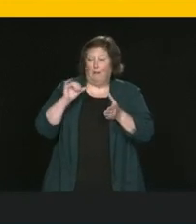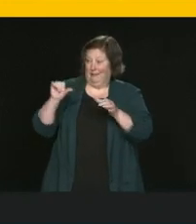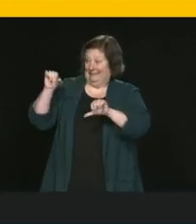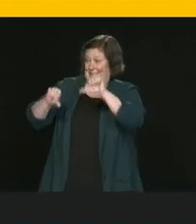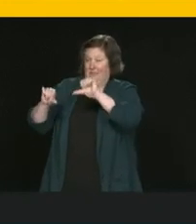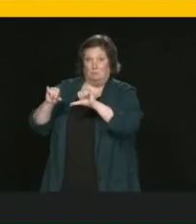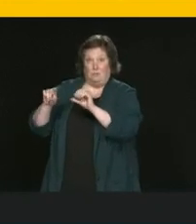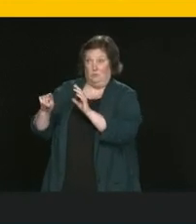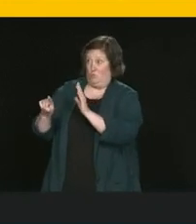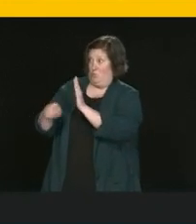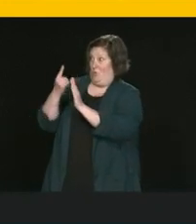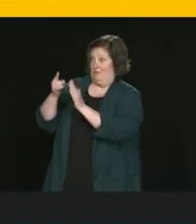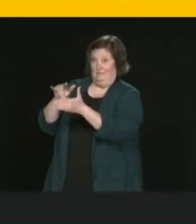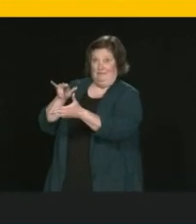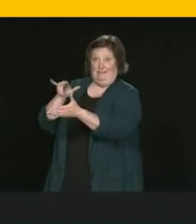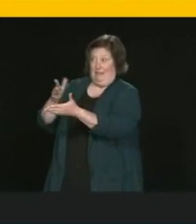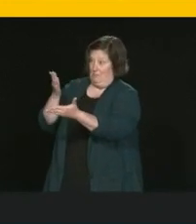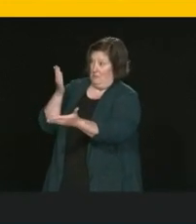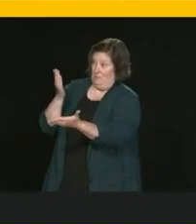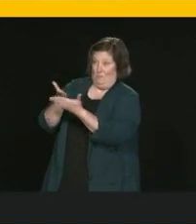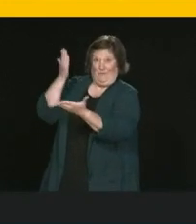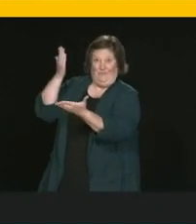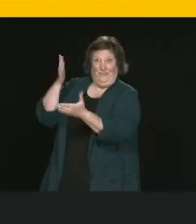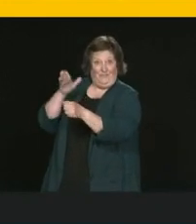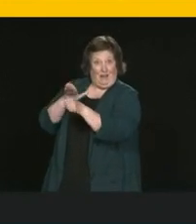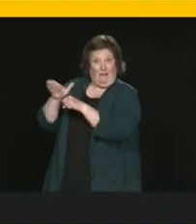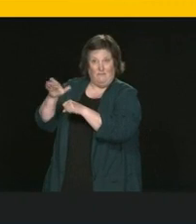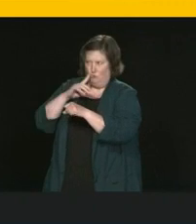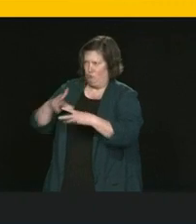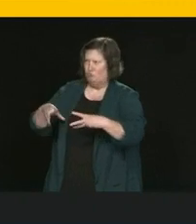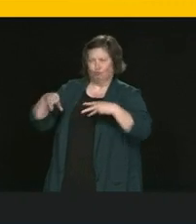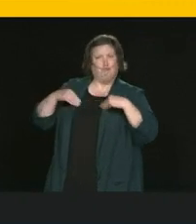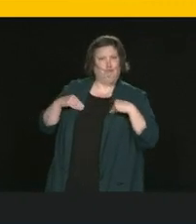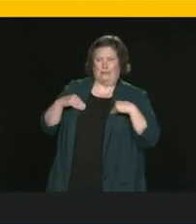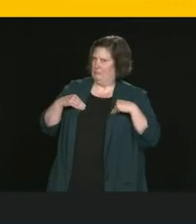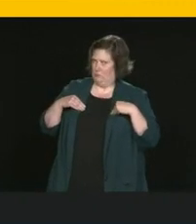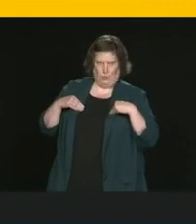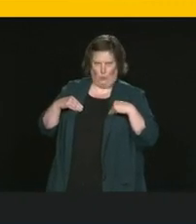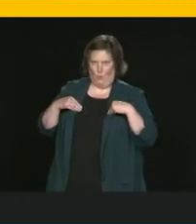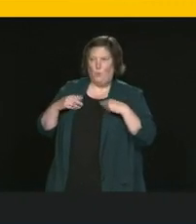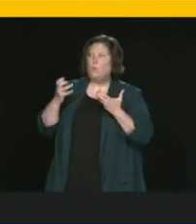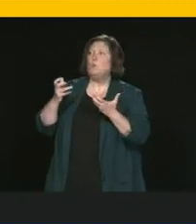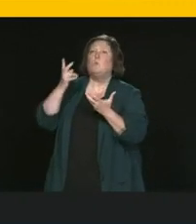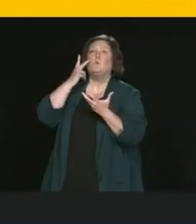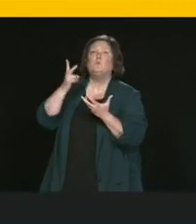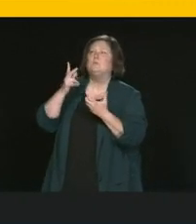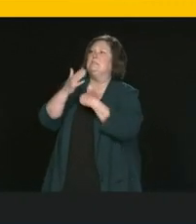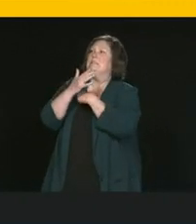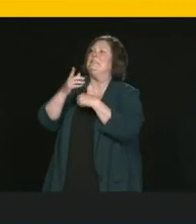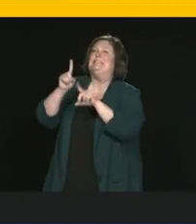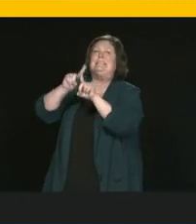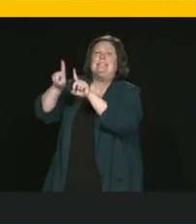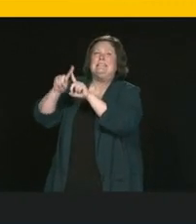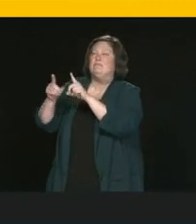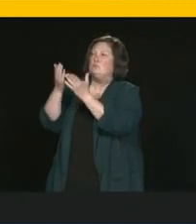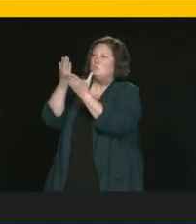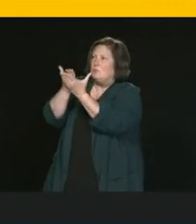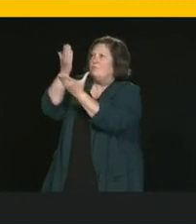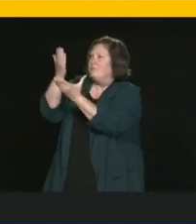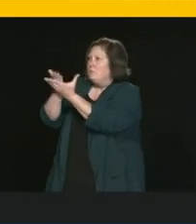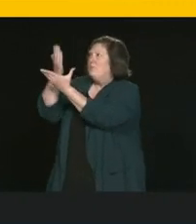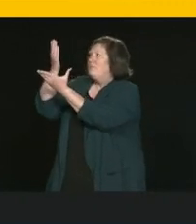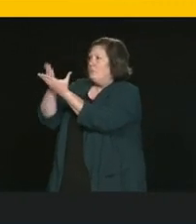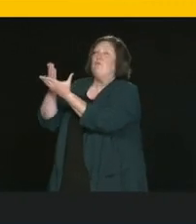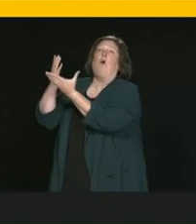is not enough for us to use it throughout the country. We have to approach this cautiously. We have to turn to these